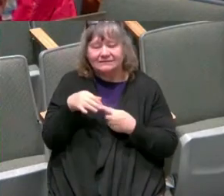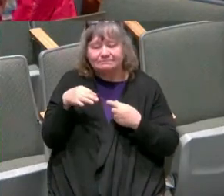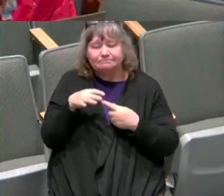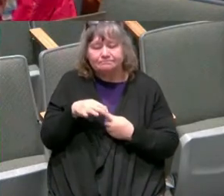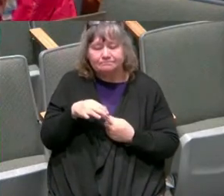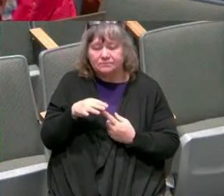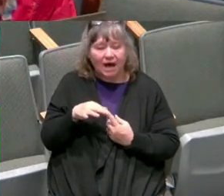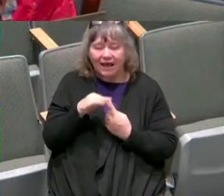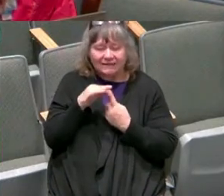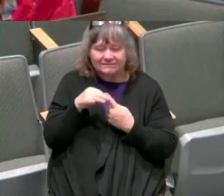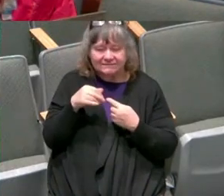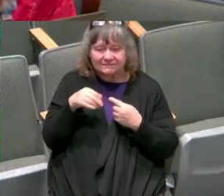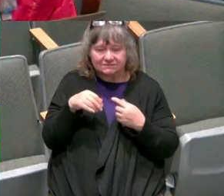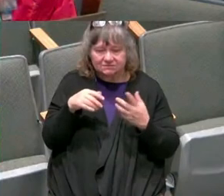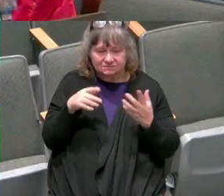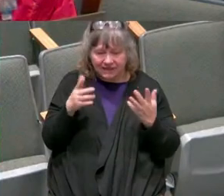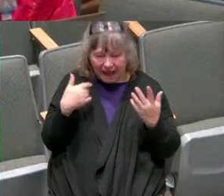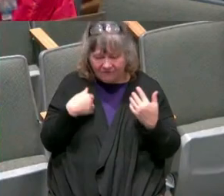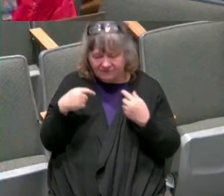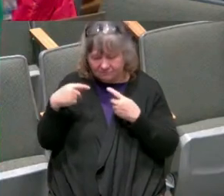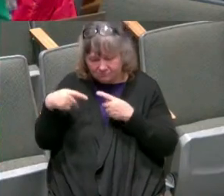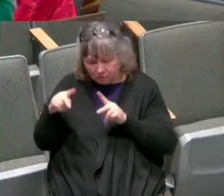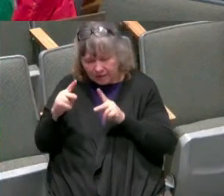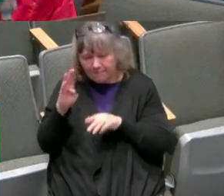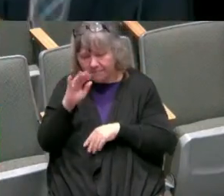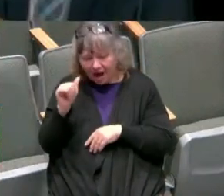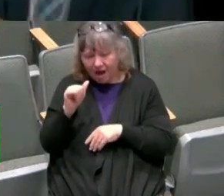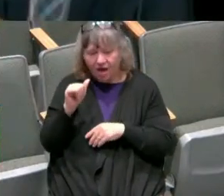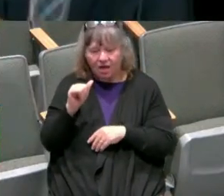permit by the planning board